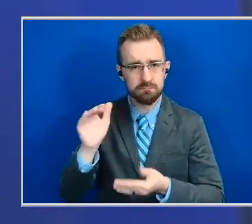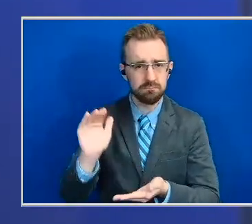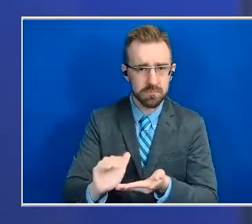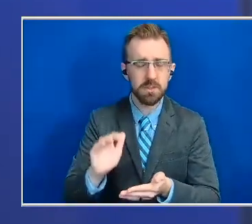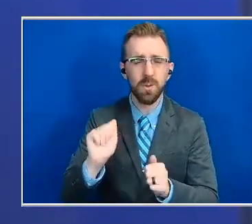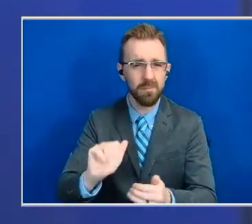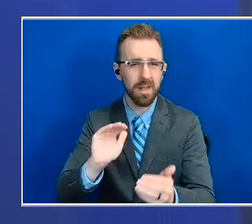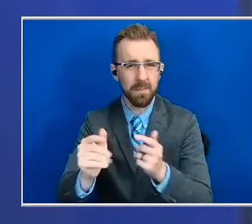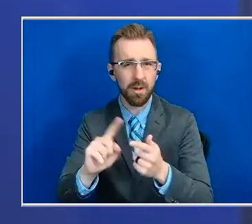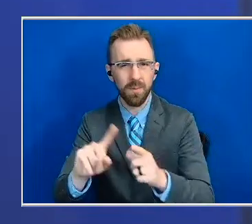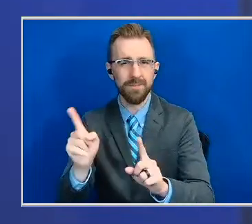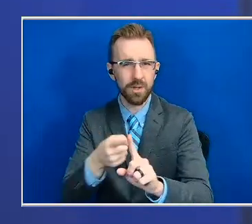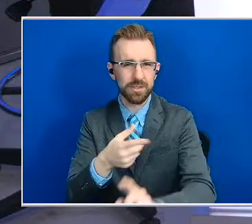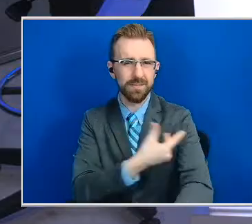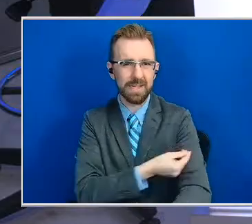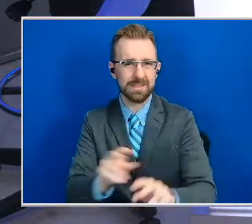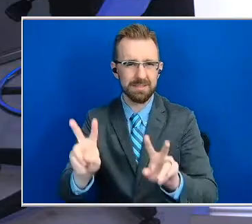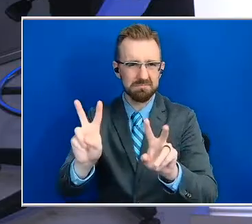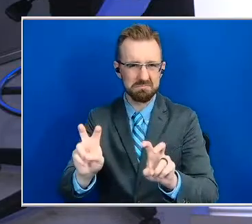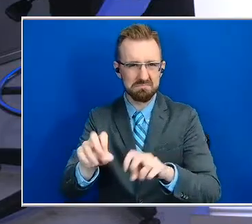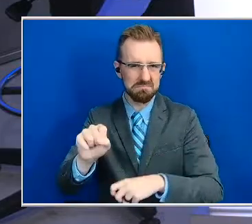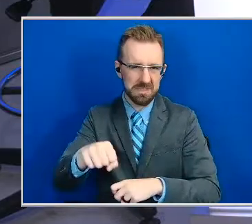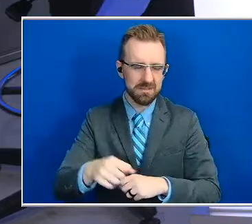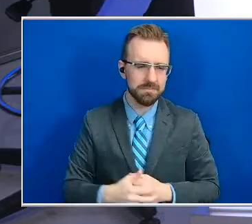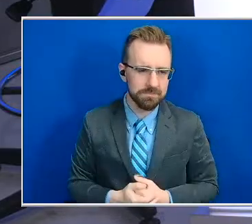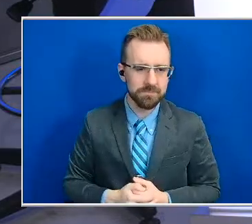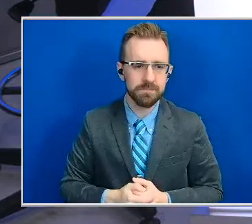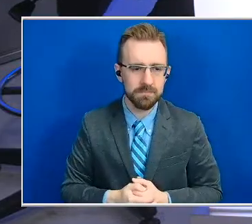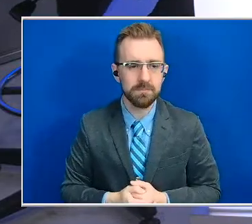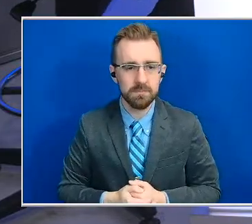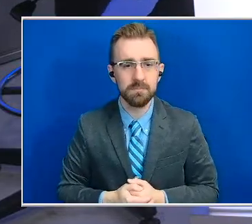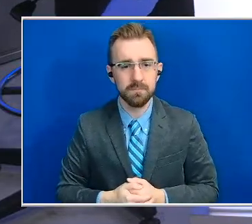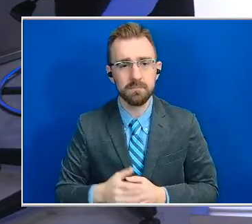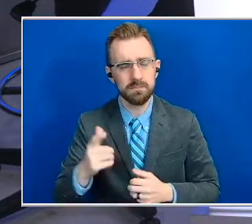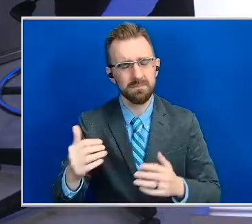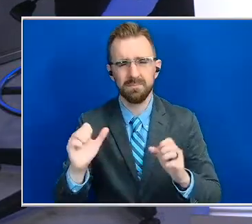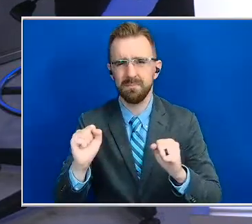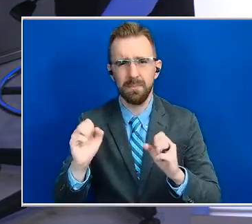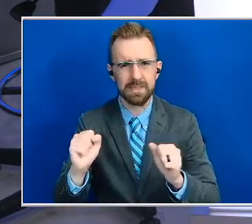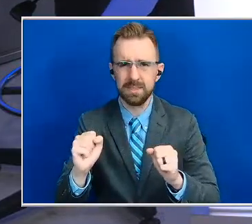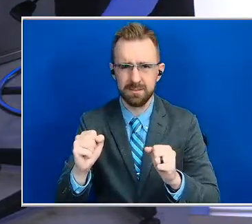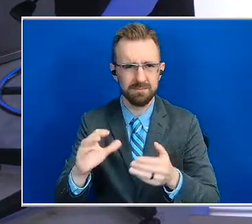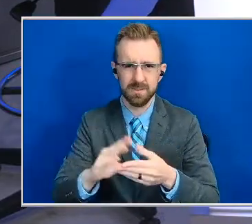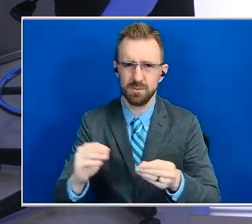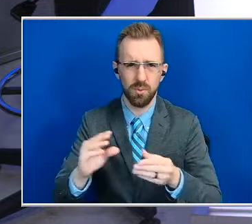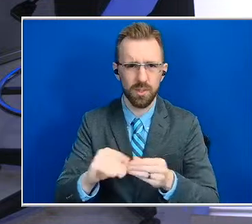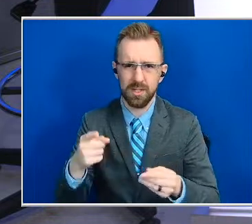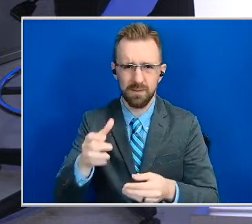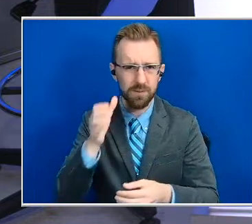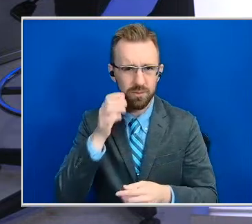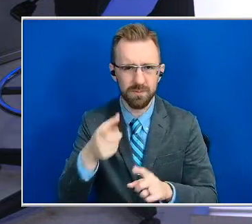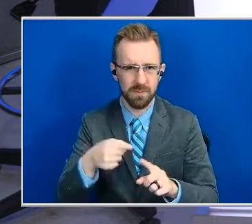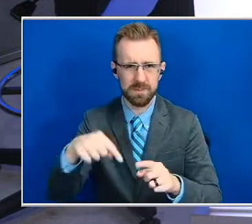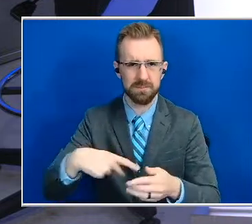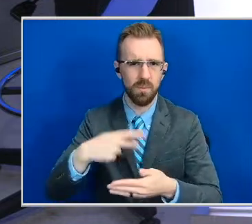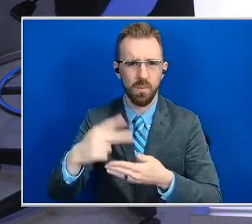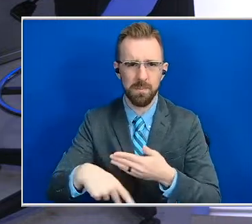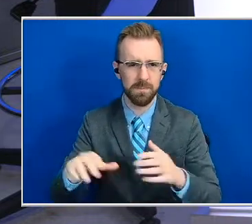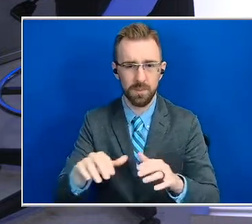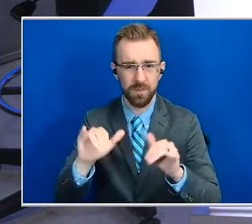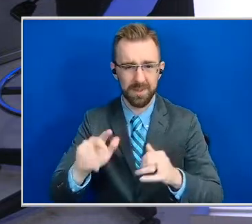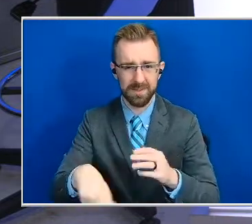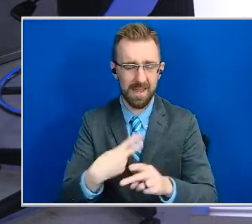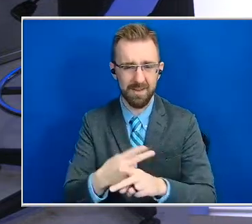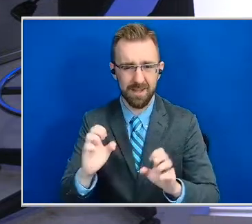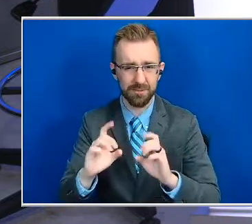vaccine for the baby. That's what a terrific story, what a terrific program that kind of do this kind of education. And